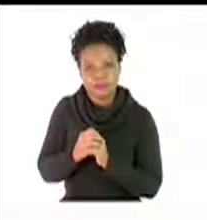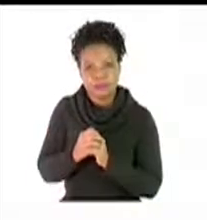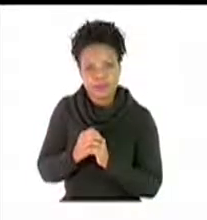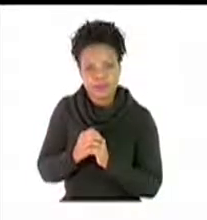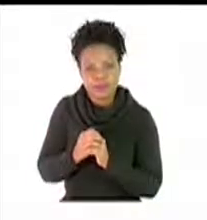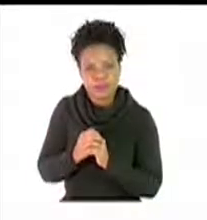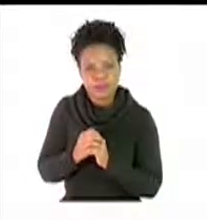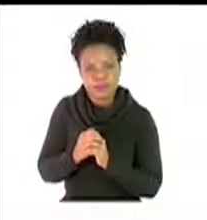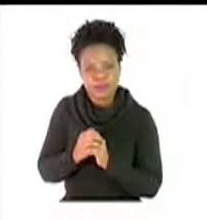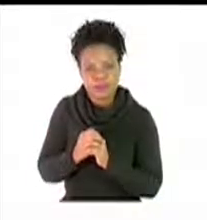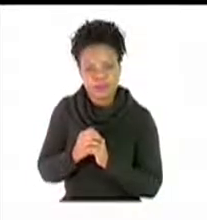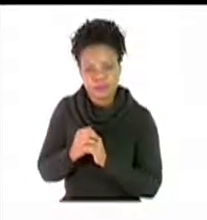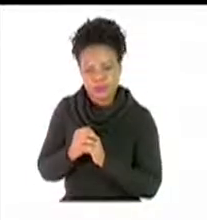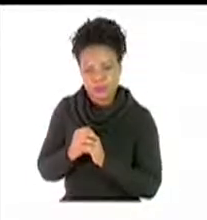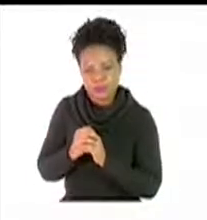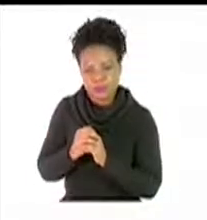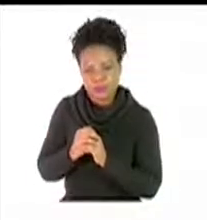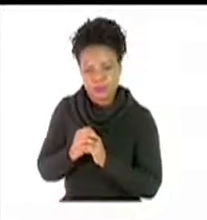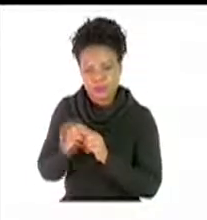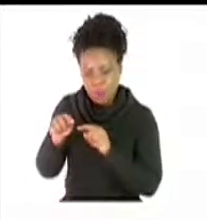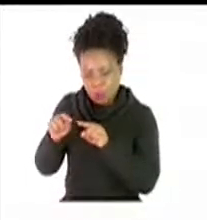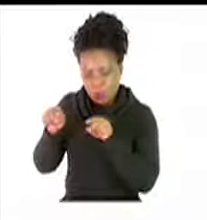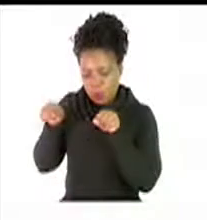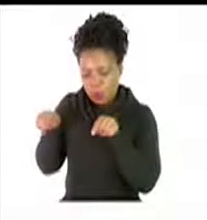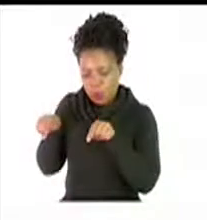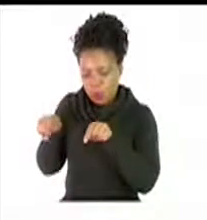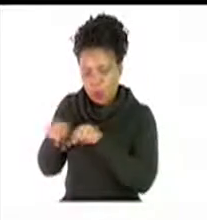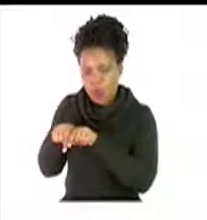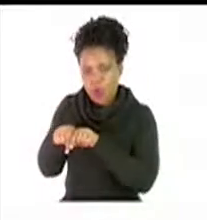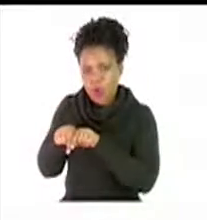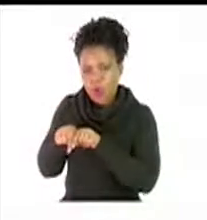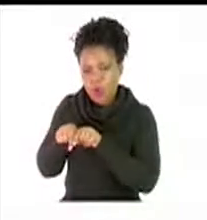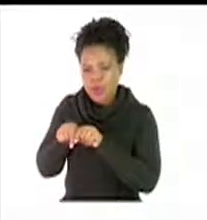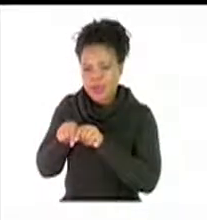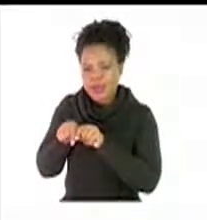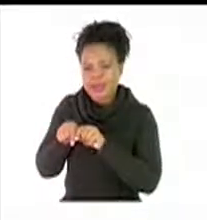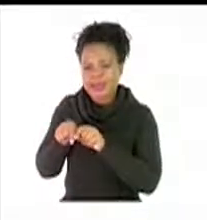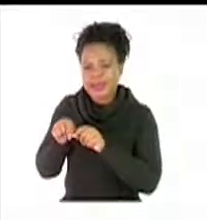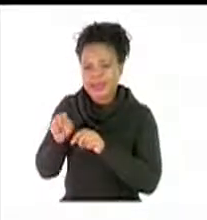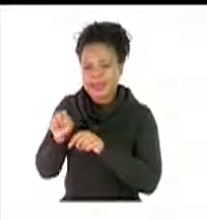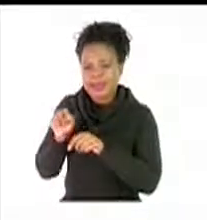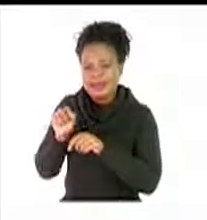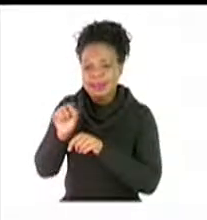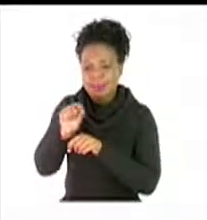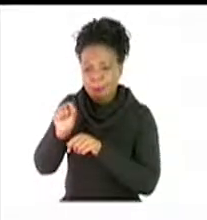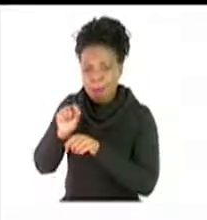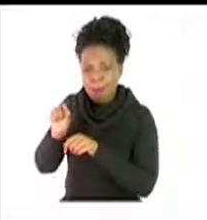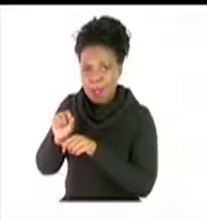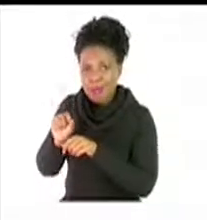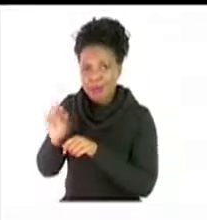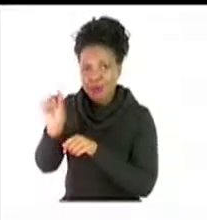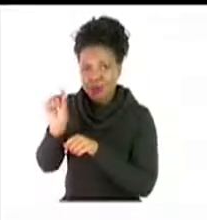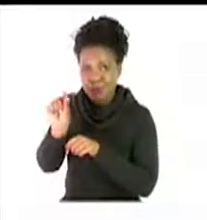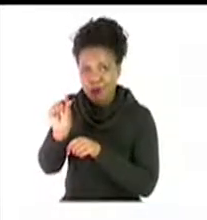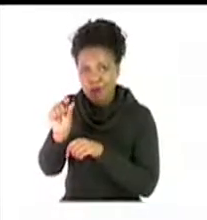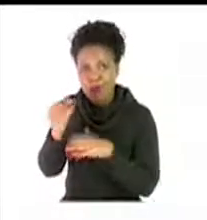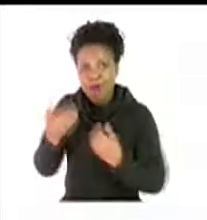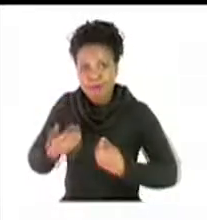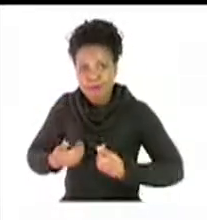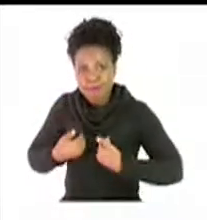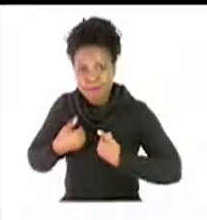there which are diminutives. And then on our right, where it says across and